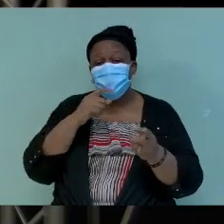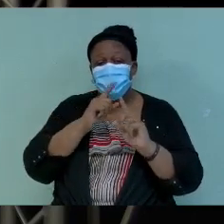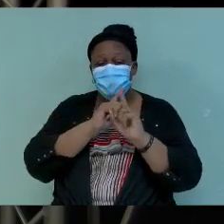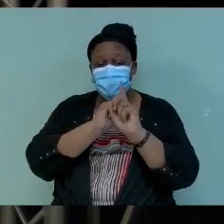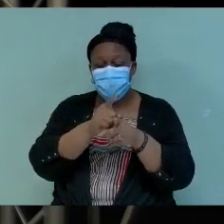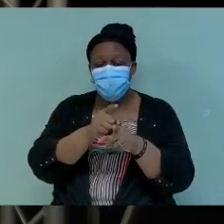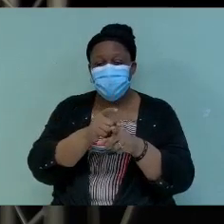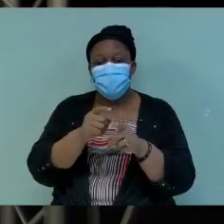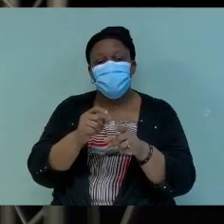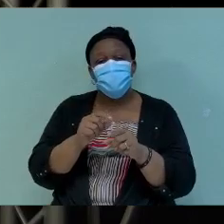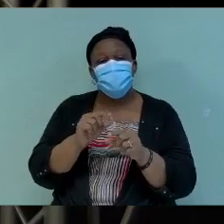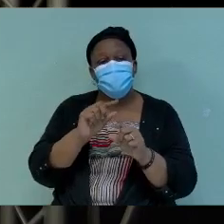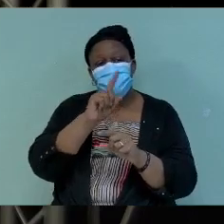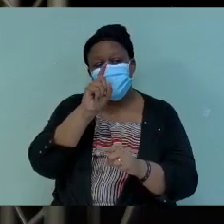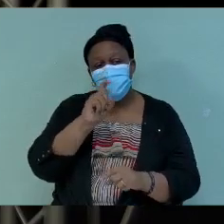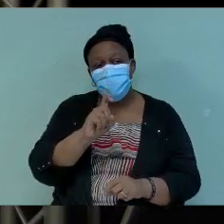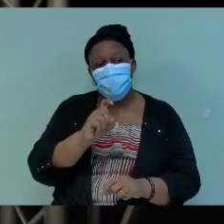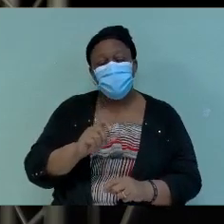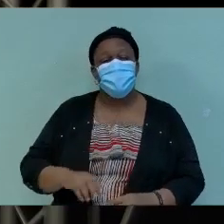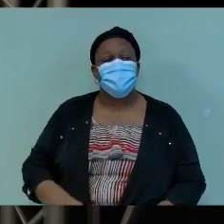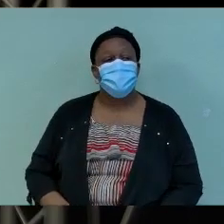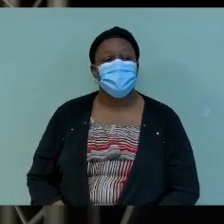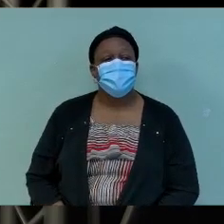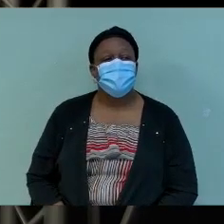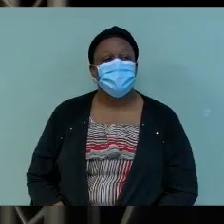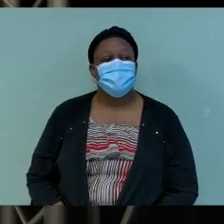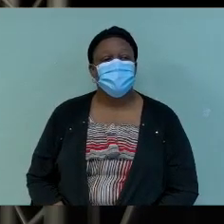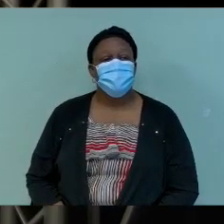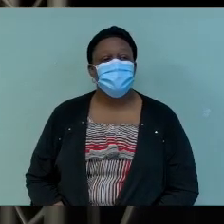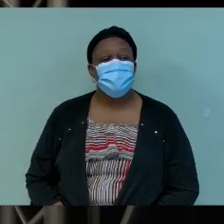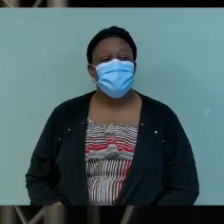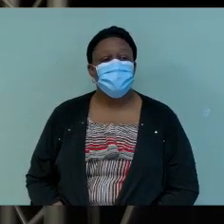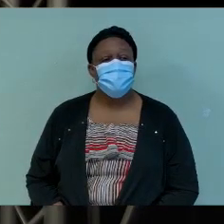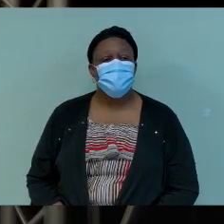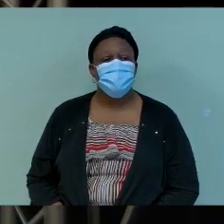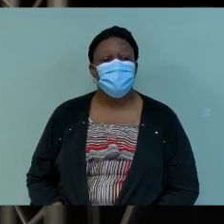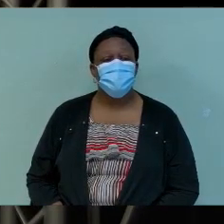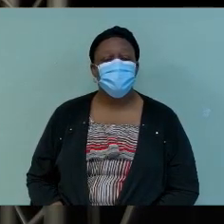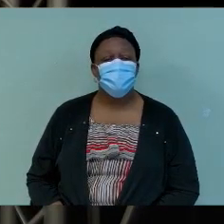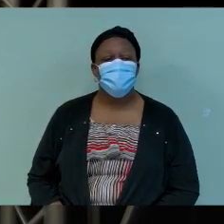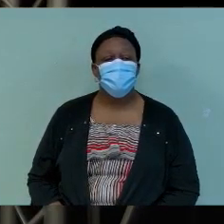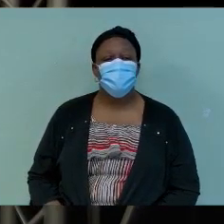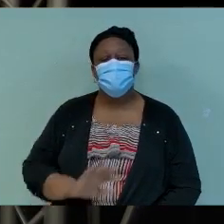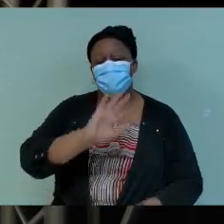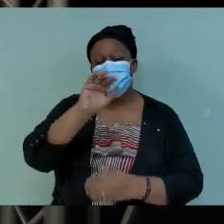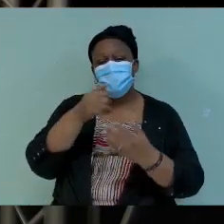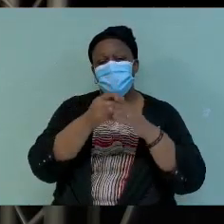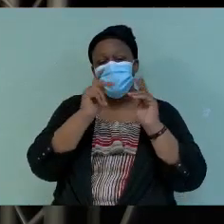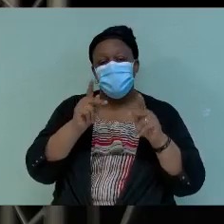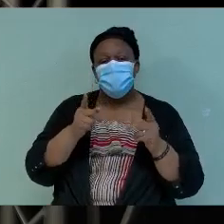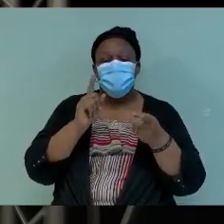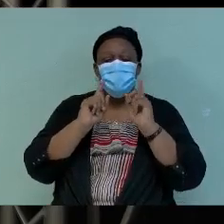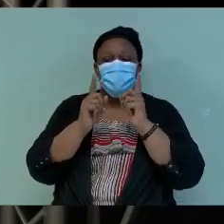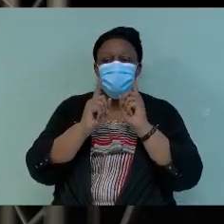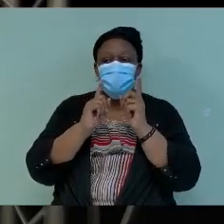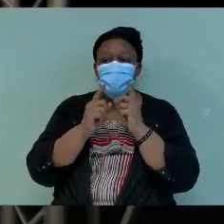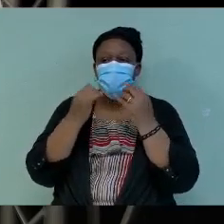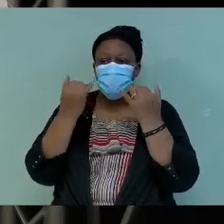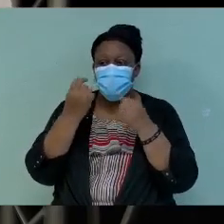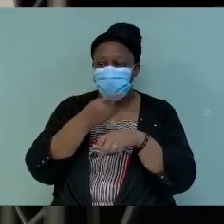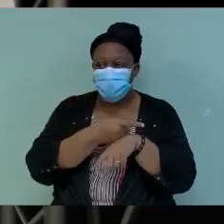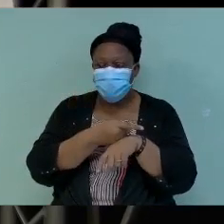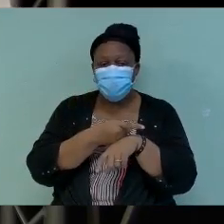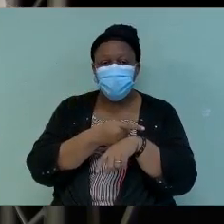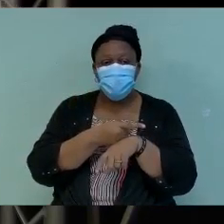COVID-19 National Task Force. I also would like to thank all of our presenters for today, Mr. Keithley